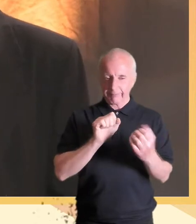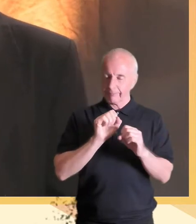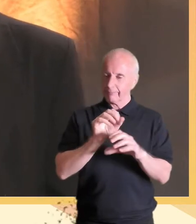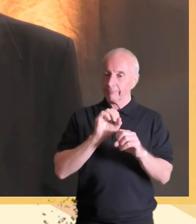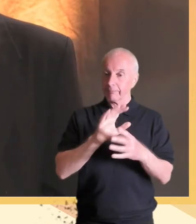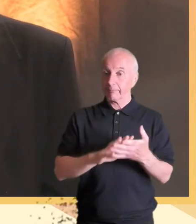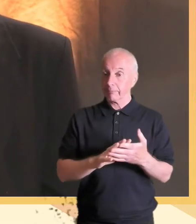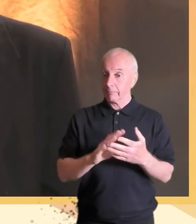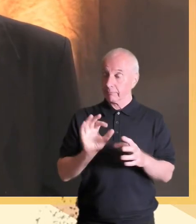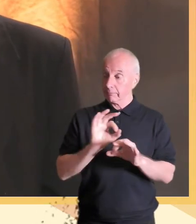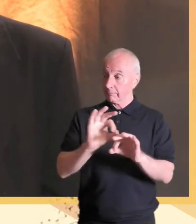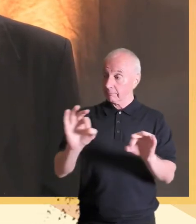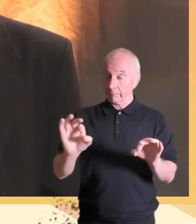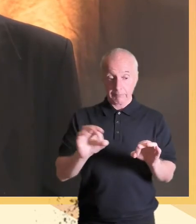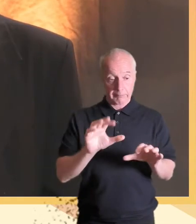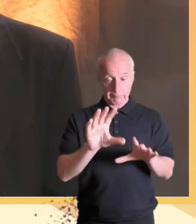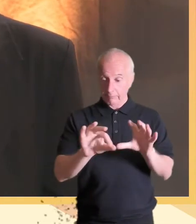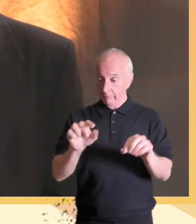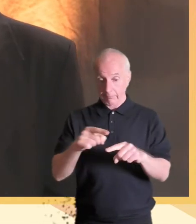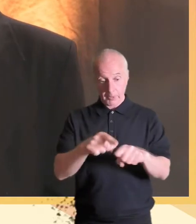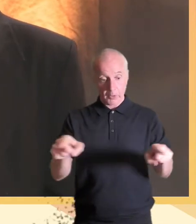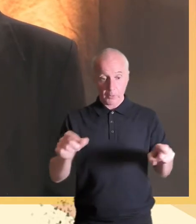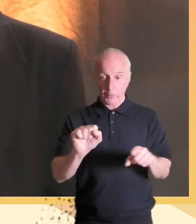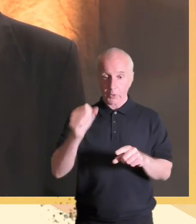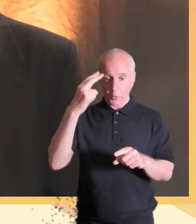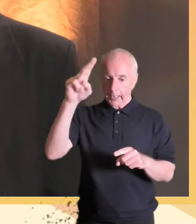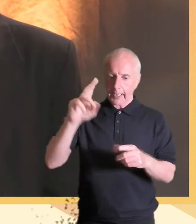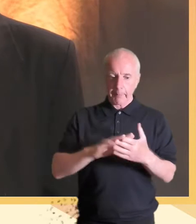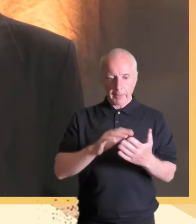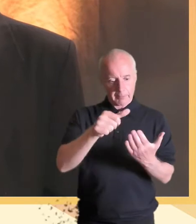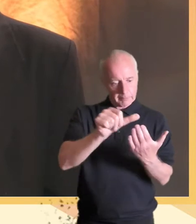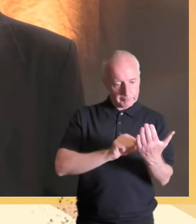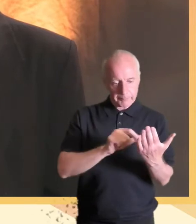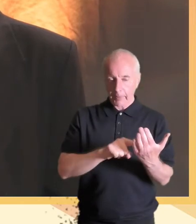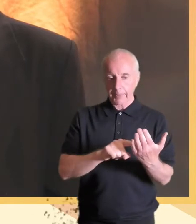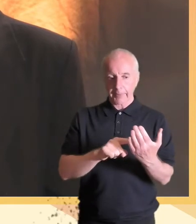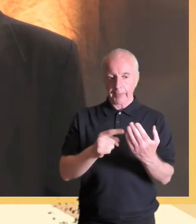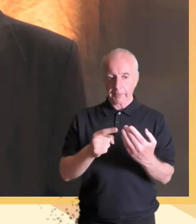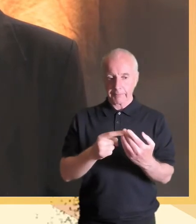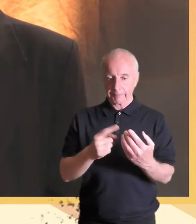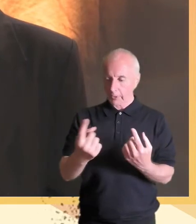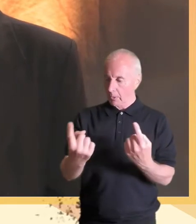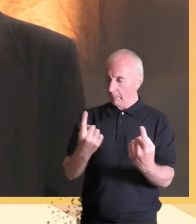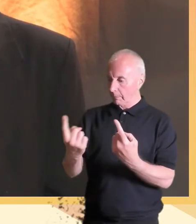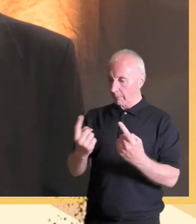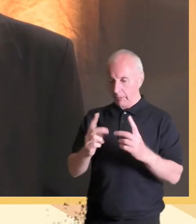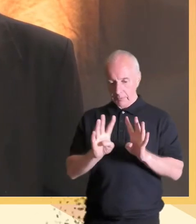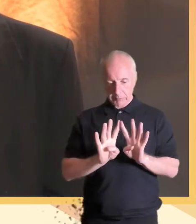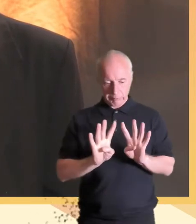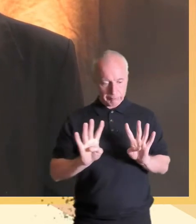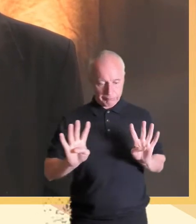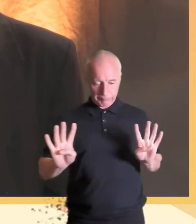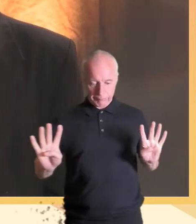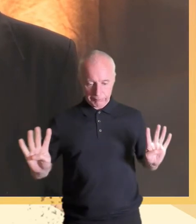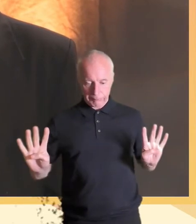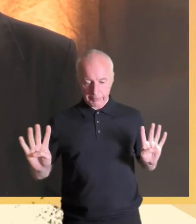invite you to come down as you hear your name read out and to gather at the front here, as many on the front as possible. And then